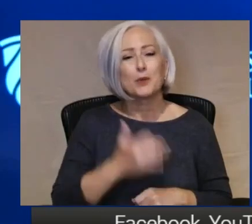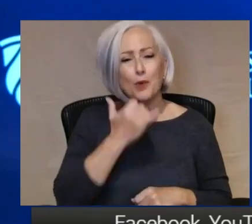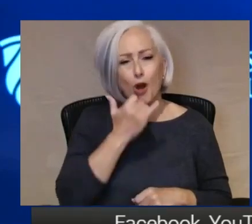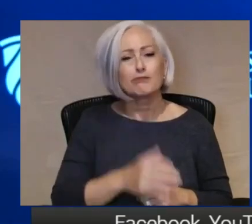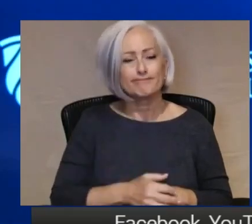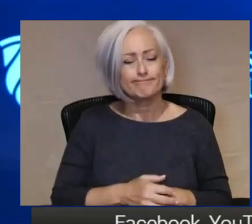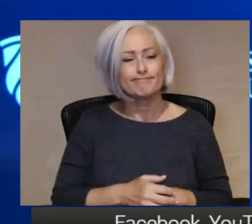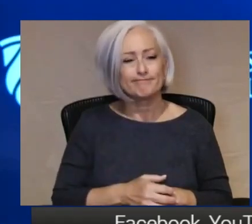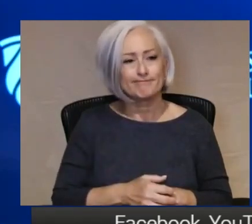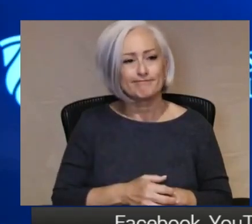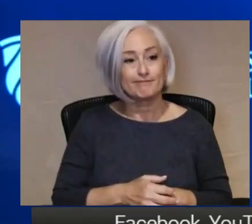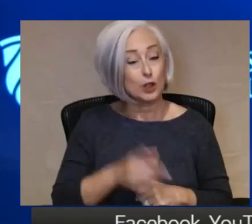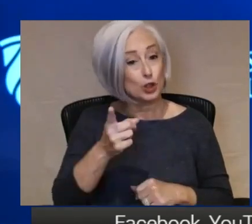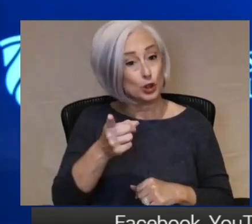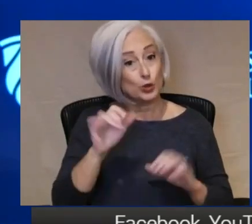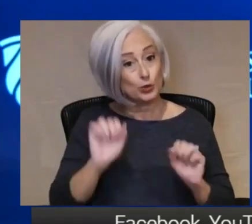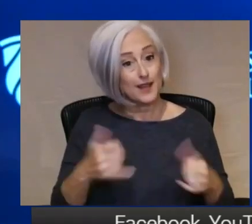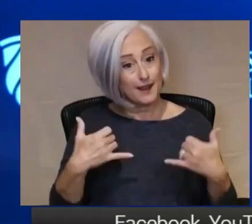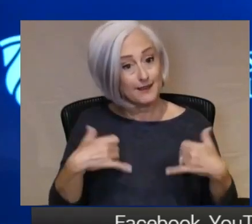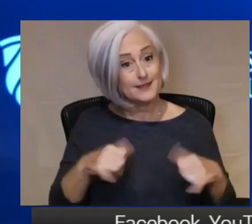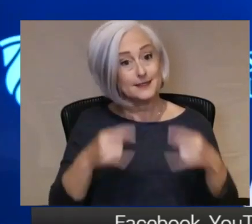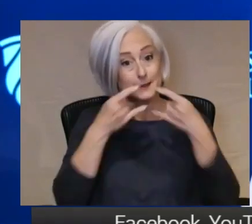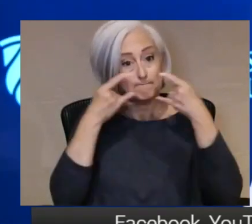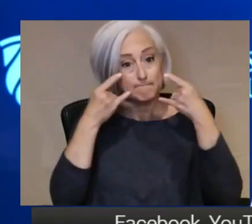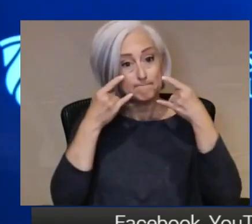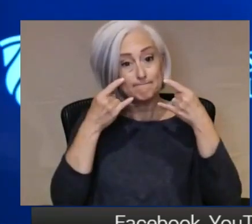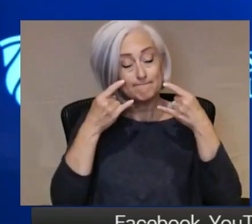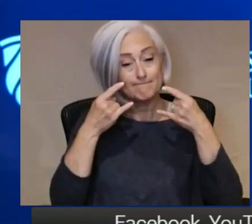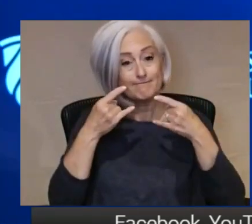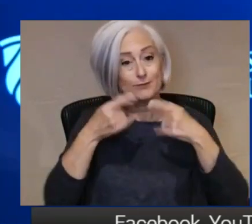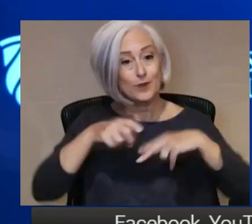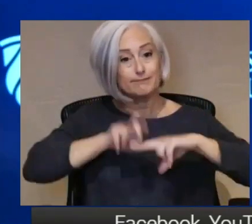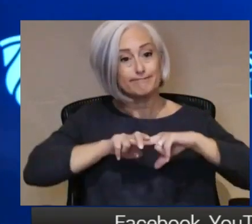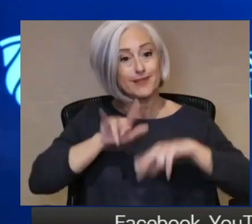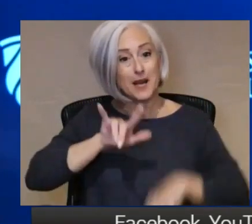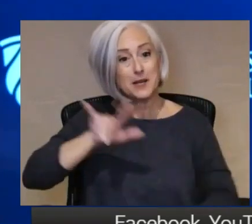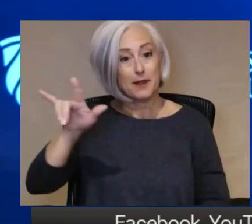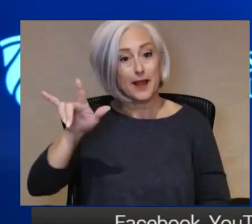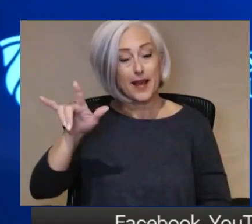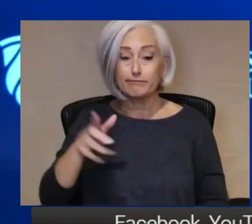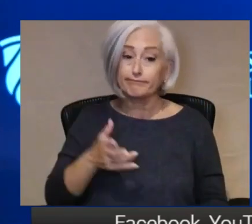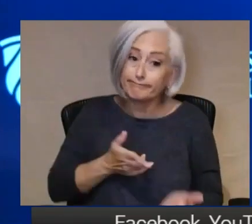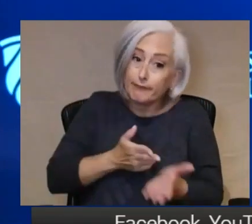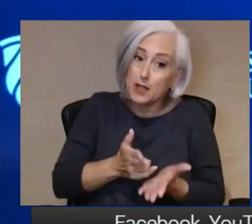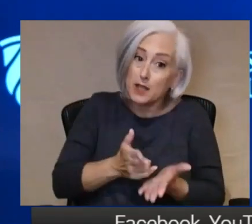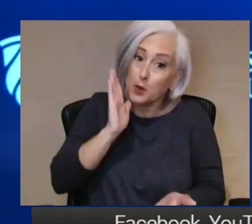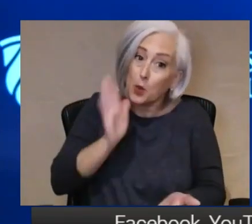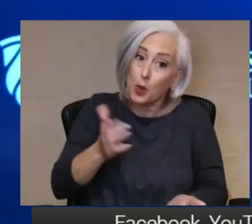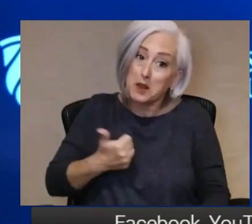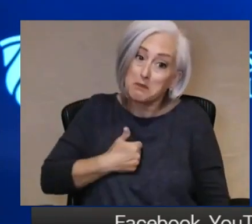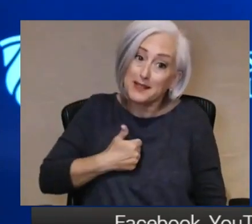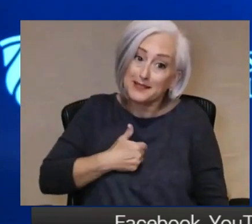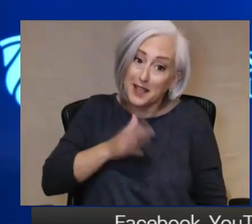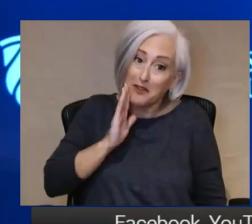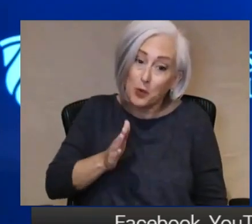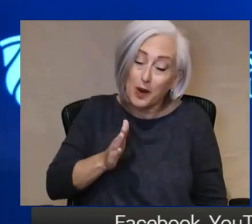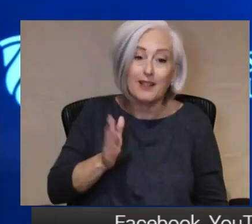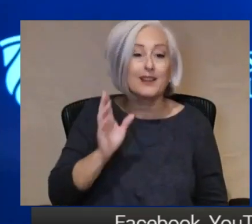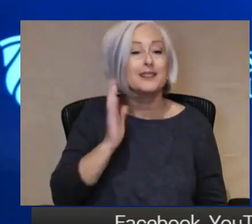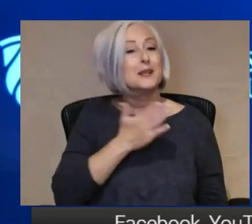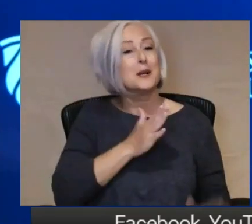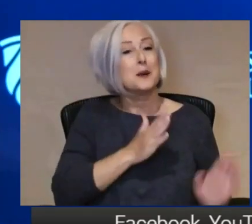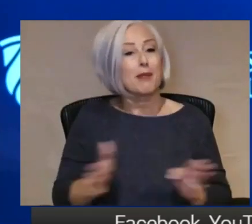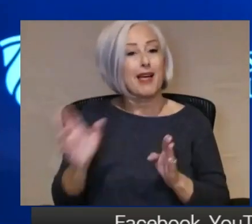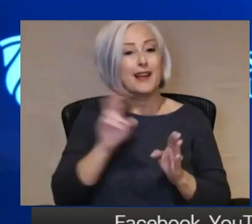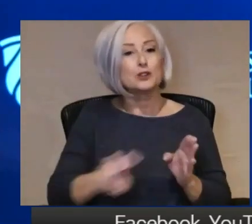You can still wear a mask on a plane, and in fact, quite honestly, I'm going to still wear a mask on a plane. I'm going to travel in June. I'm going to have my mask on, and here's